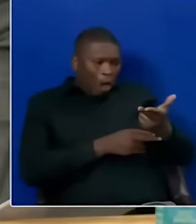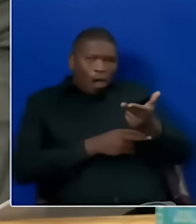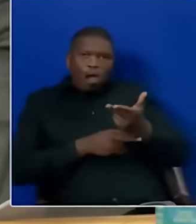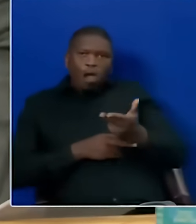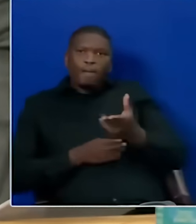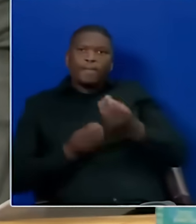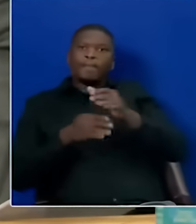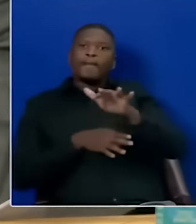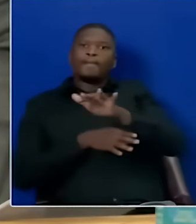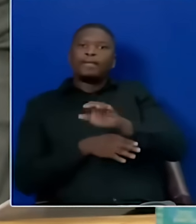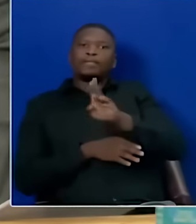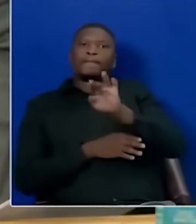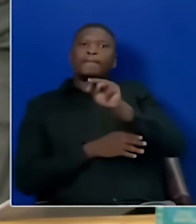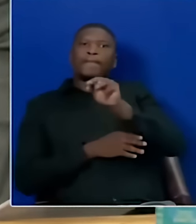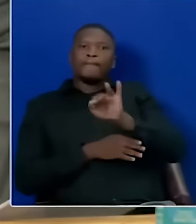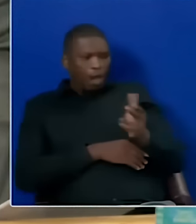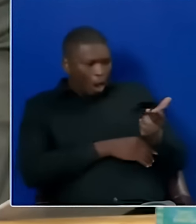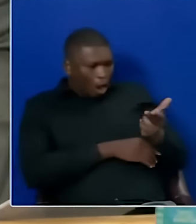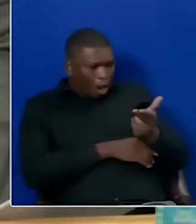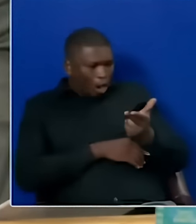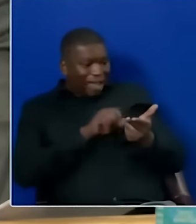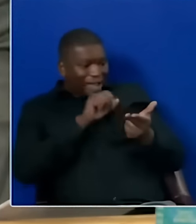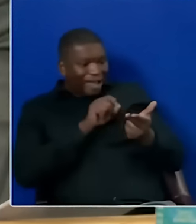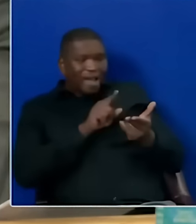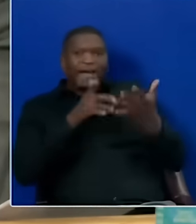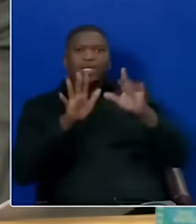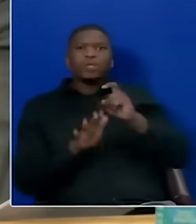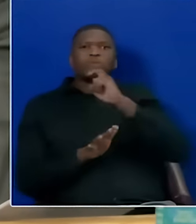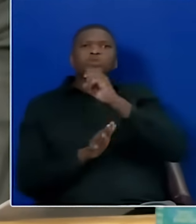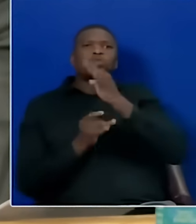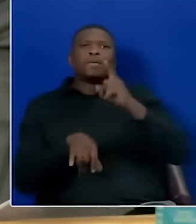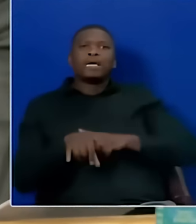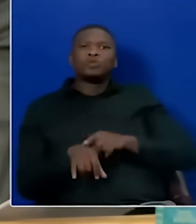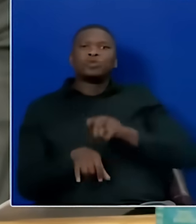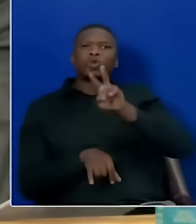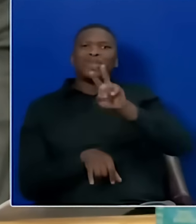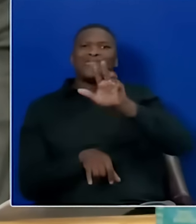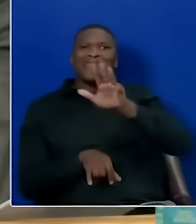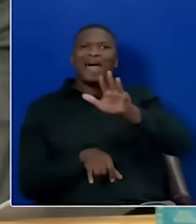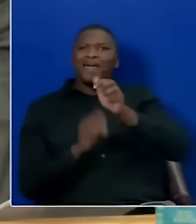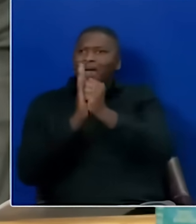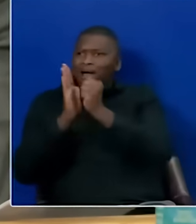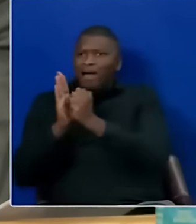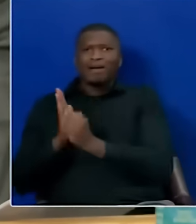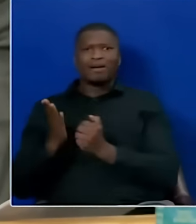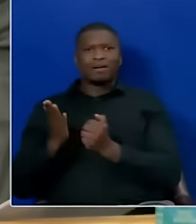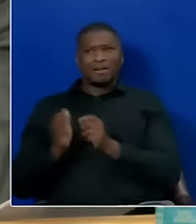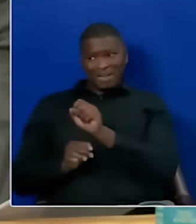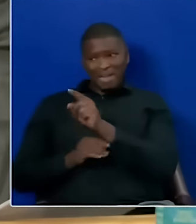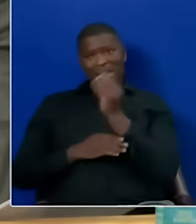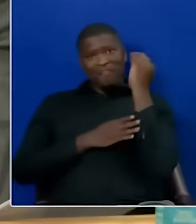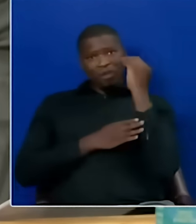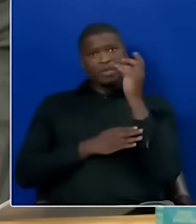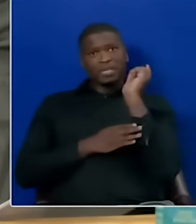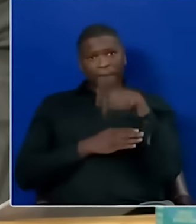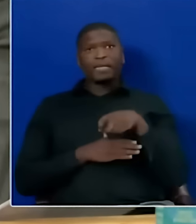that have now been linked to 29 other investigations across the country. That's information the SAPS should have had within a week of the seizure